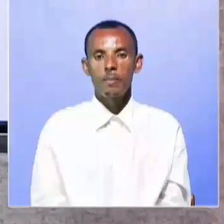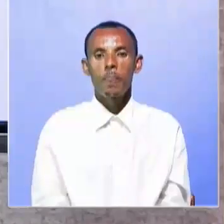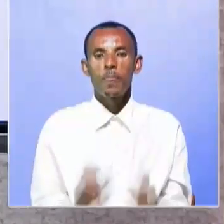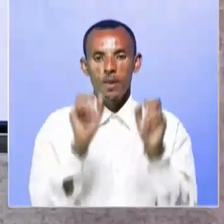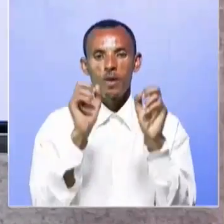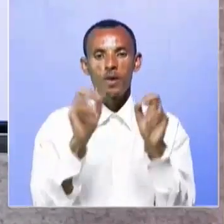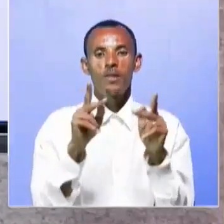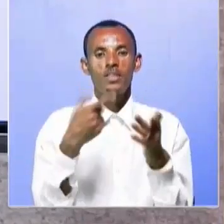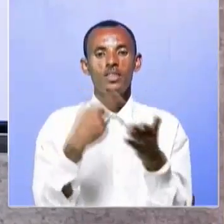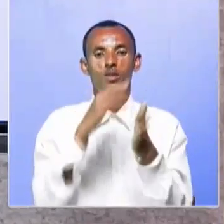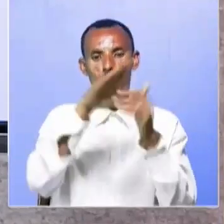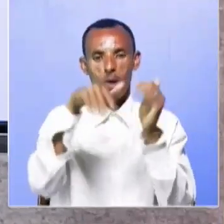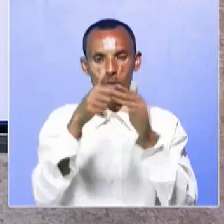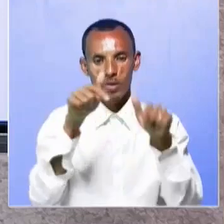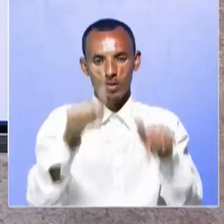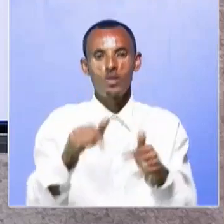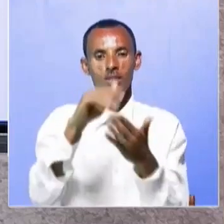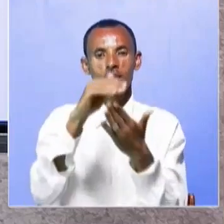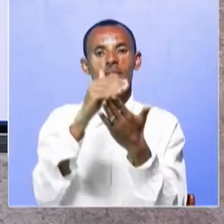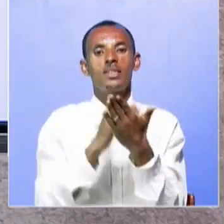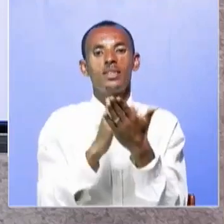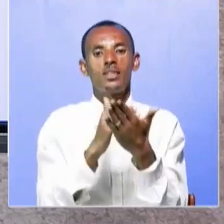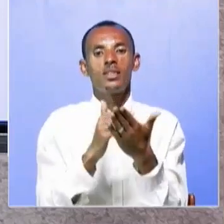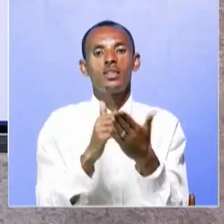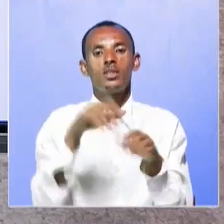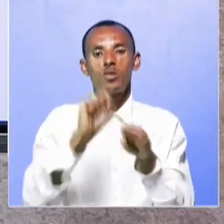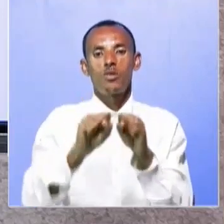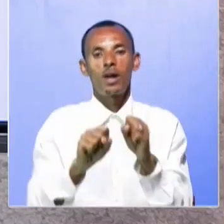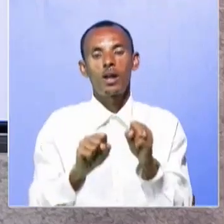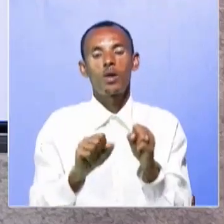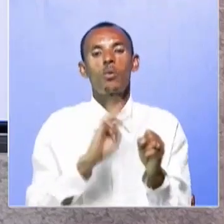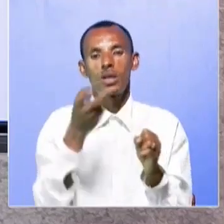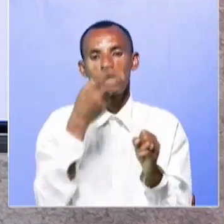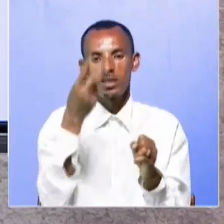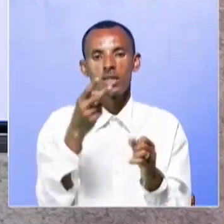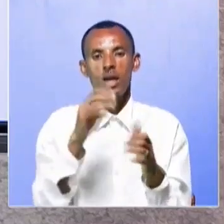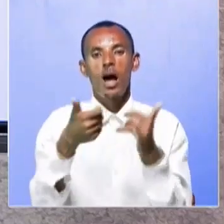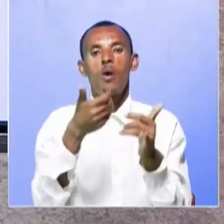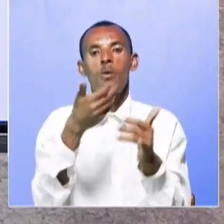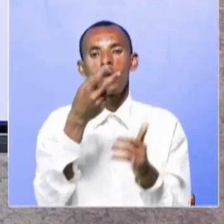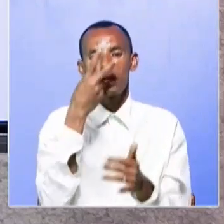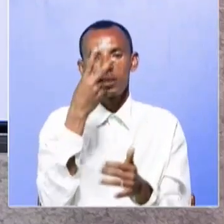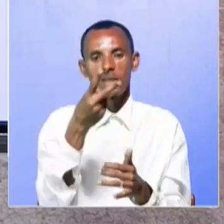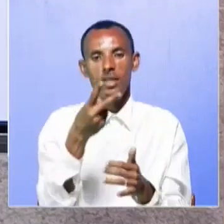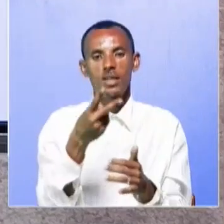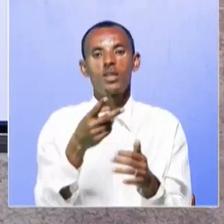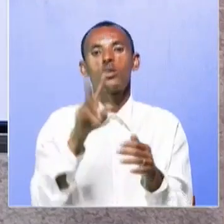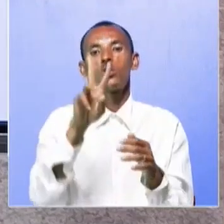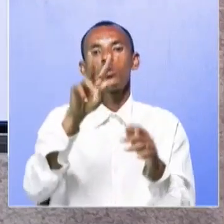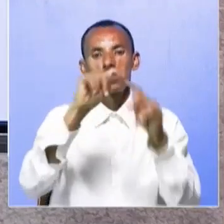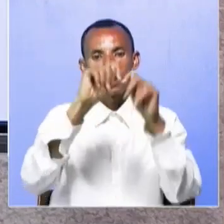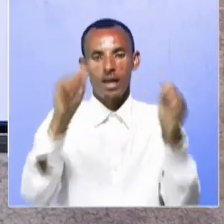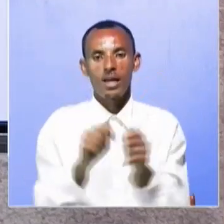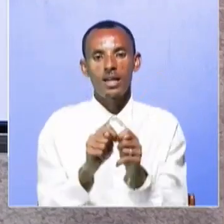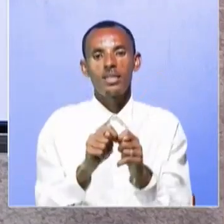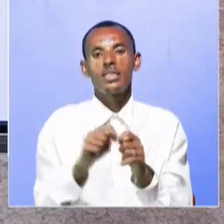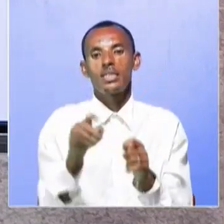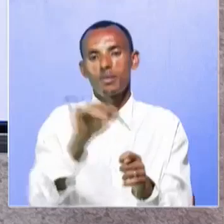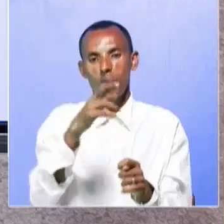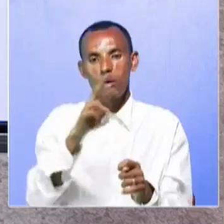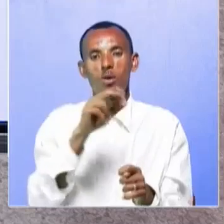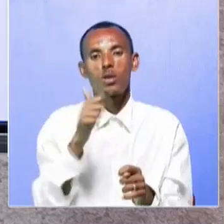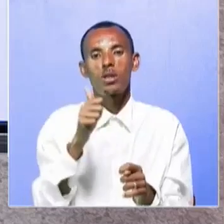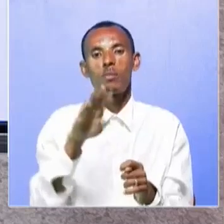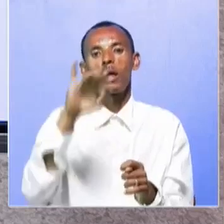Okay, this is all about today's lesson. So far, we have seen how we can check whether two triangles are similar or not